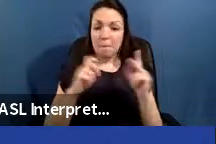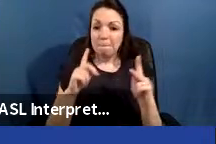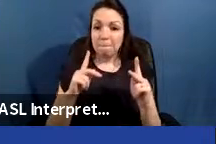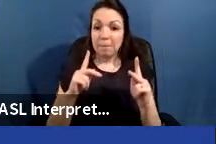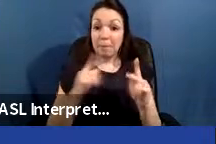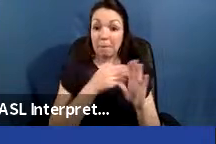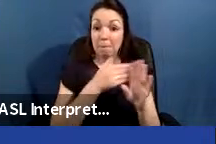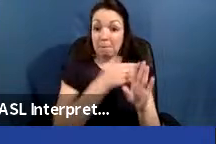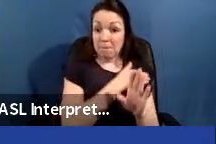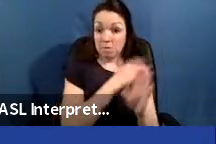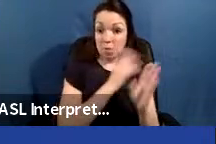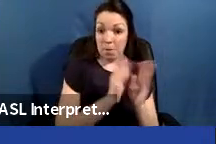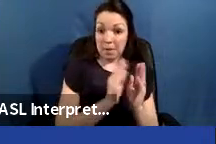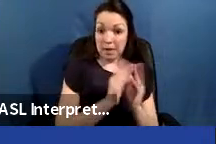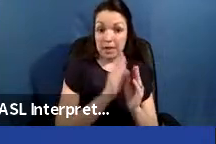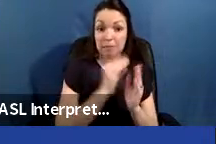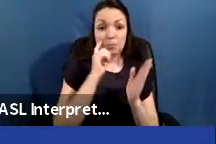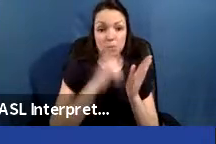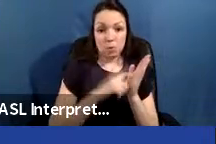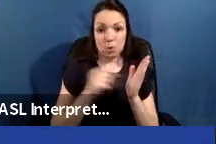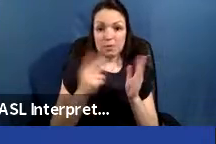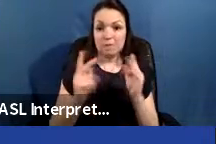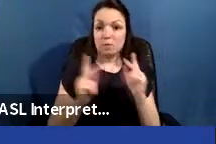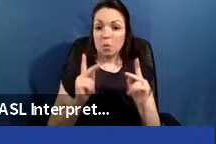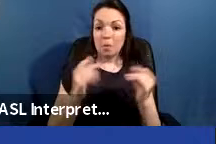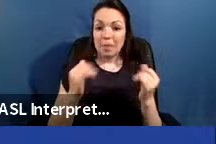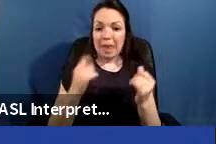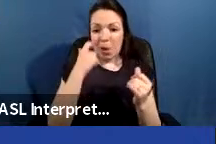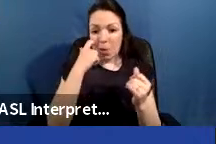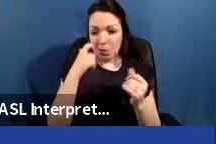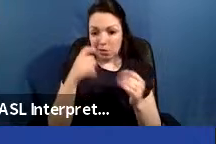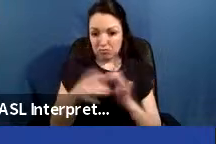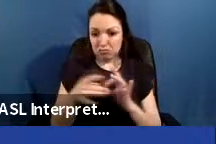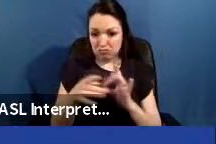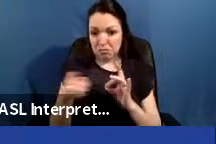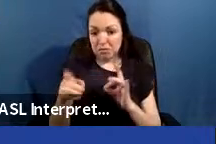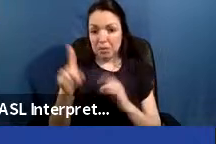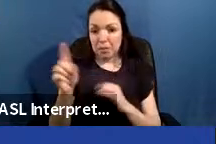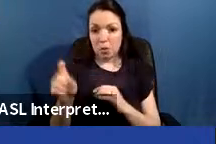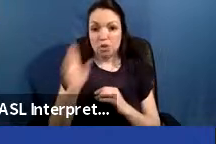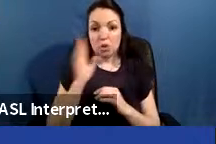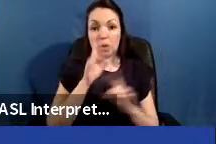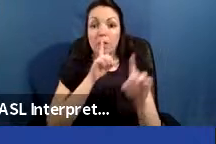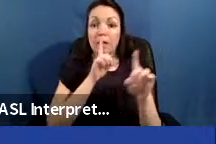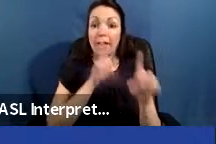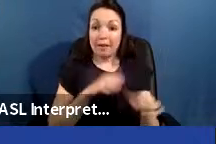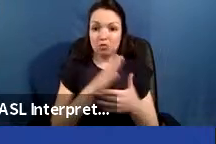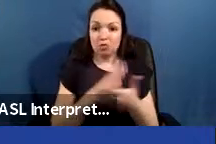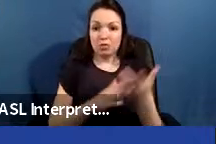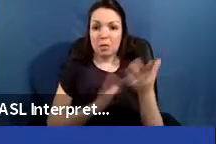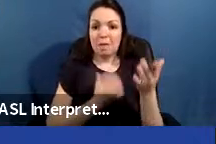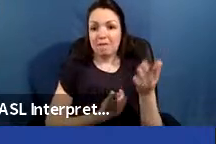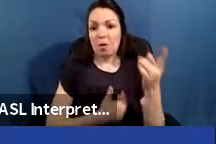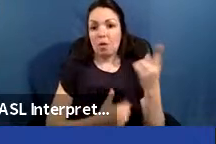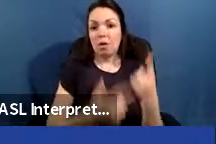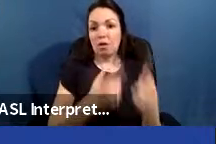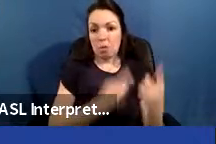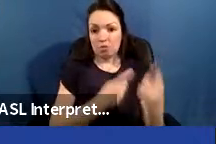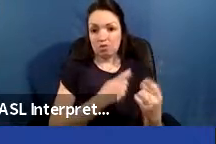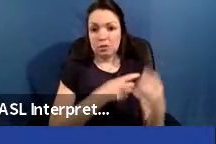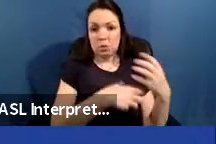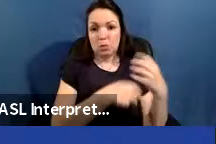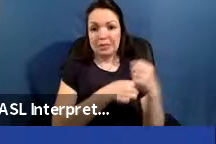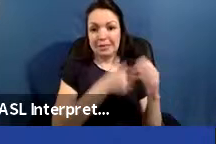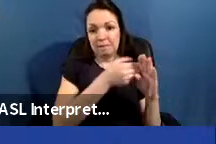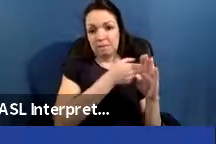and also I've noticed a few people taking advantage of the Q&A. So we're going to go ahead and get started with some of the questions that we received in